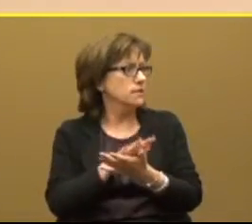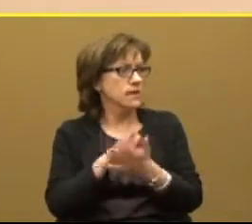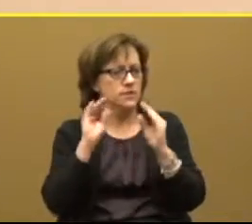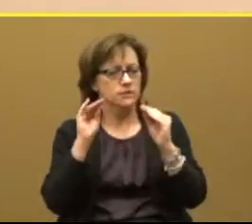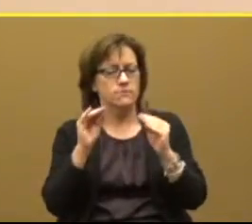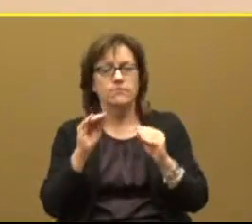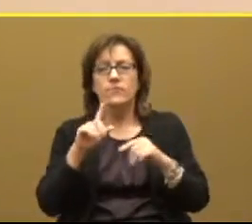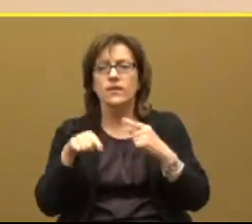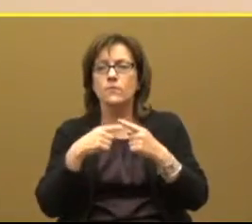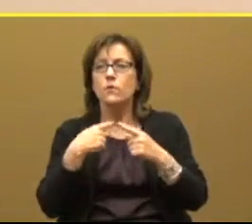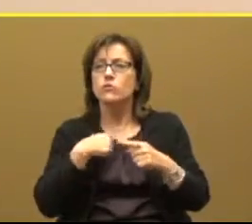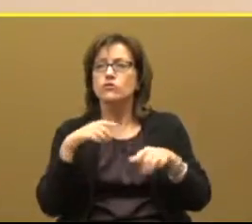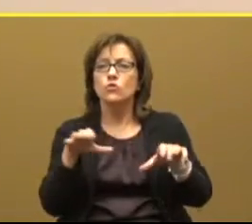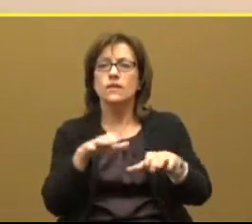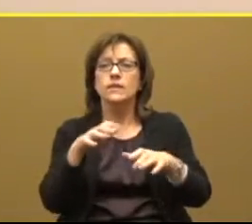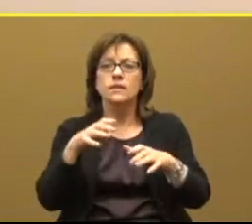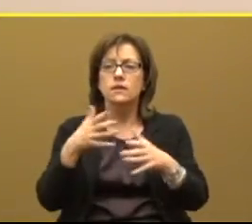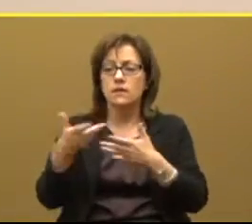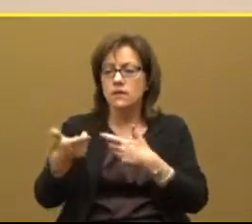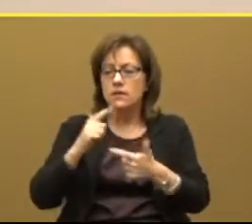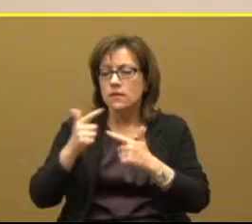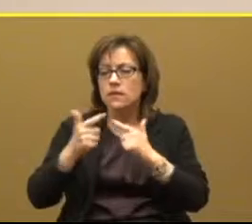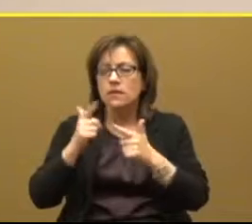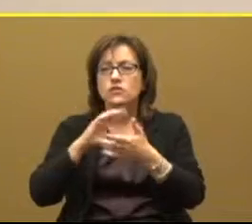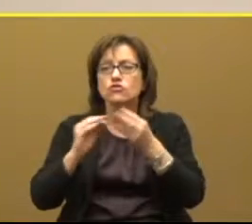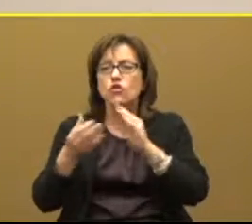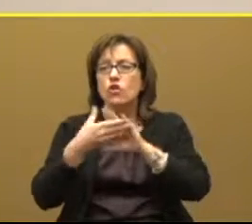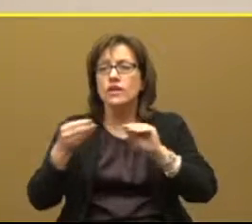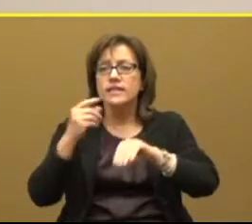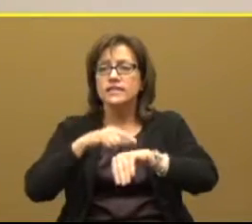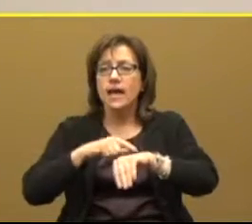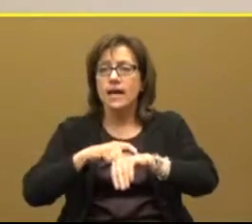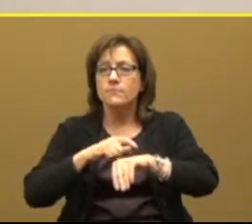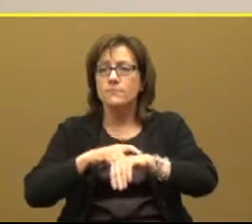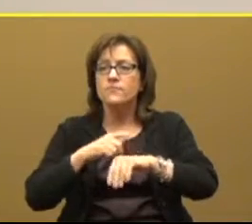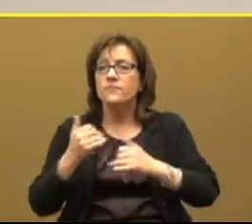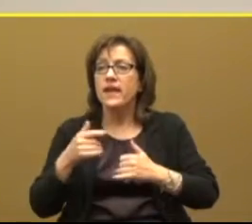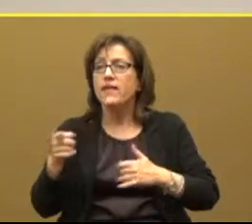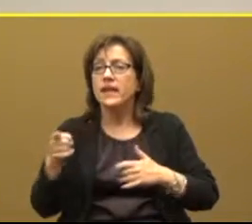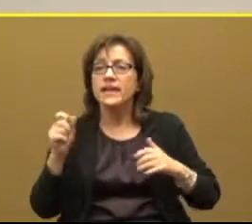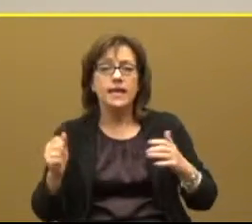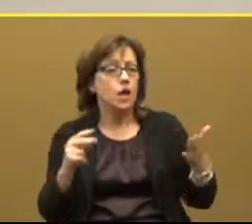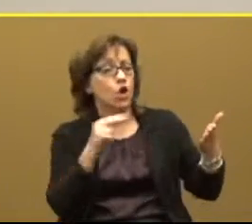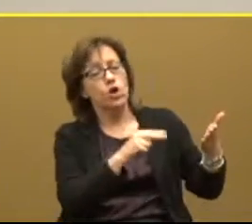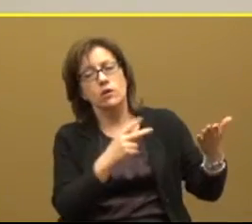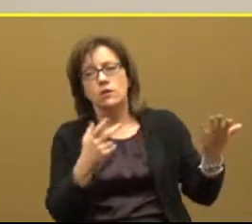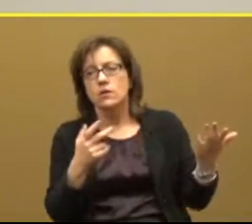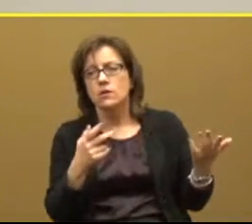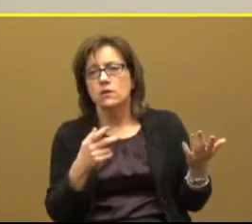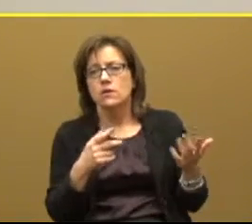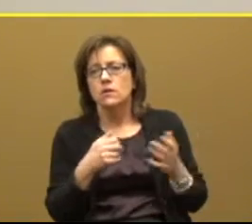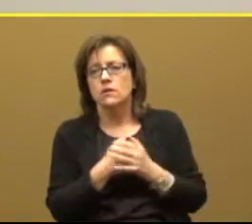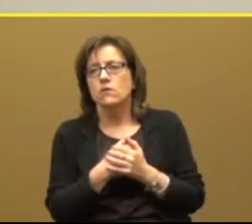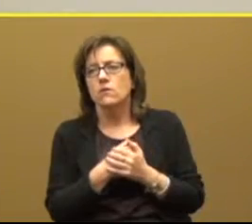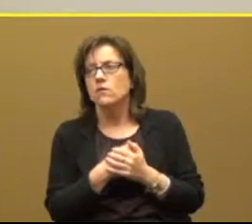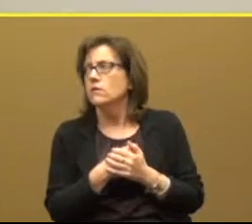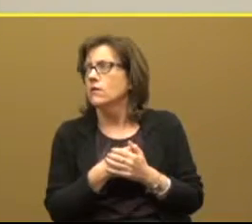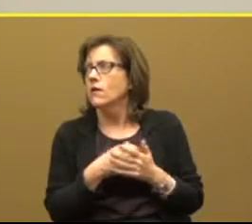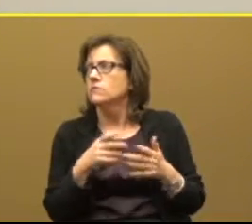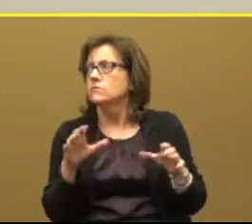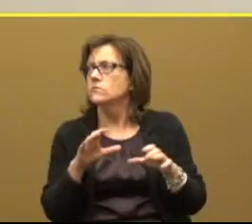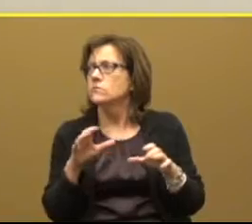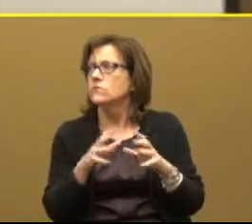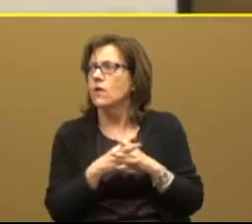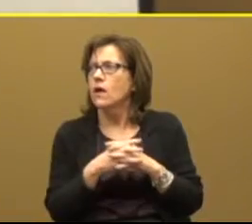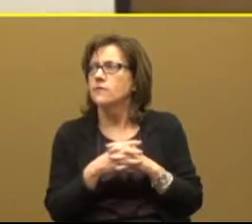doing interactive story time, so now they can look, right? So we're doing the mitten or whatever, because it's winter,